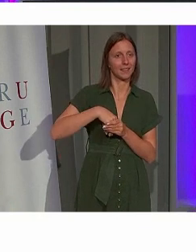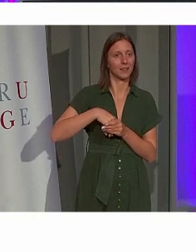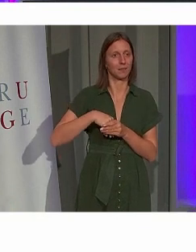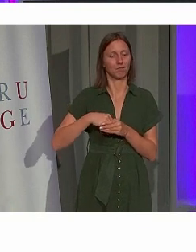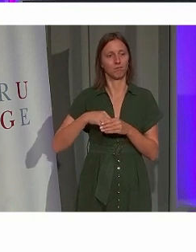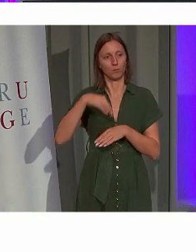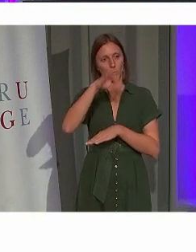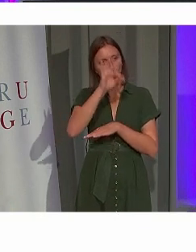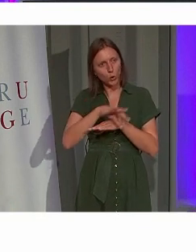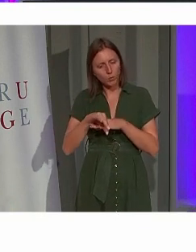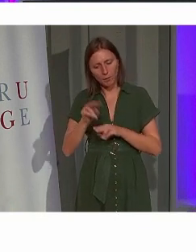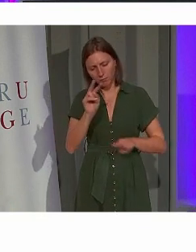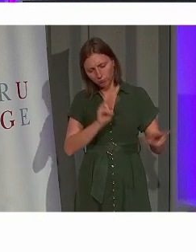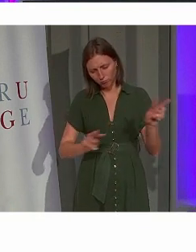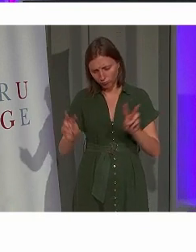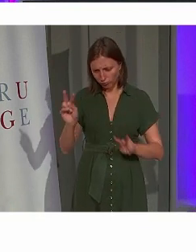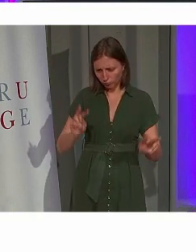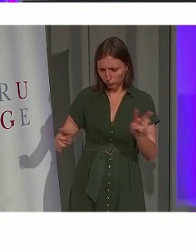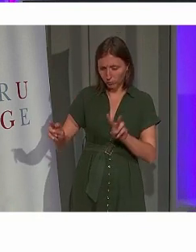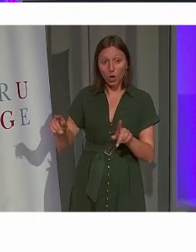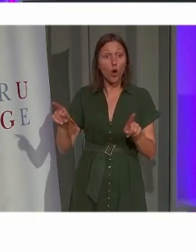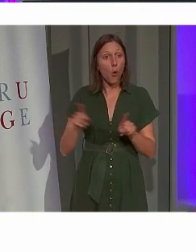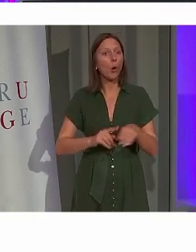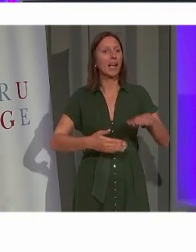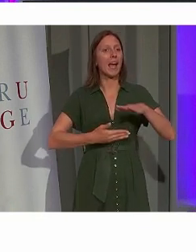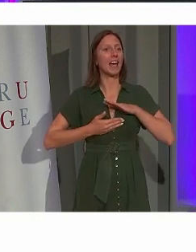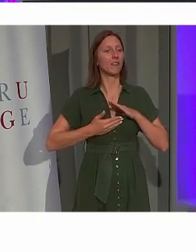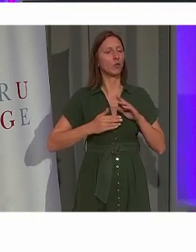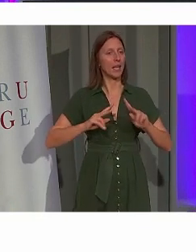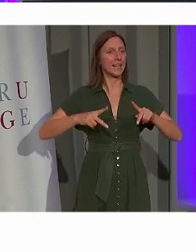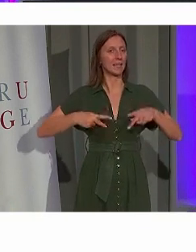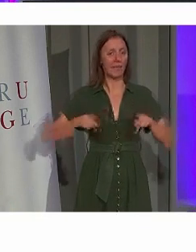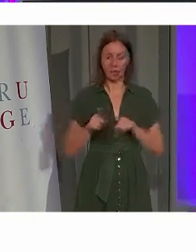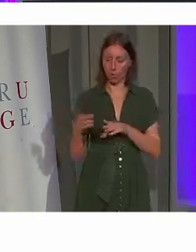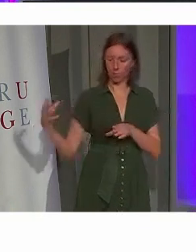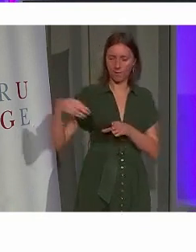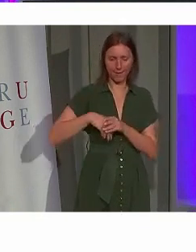were also working with us.